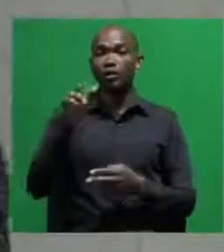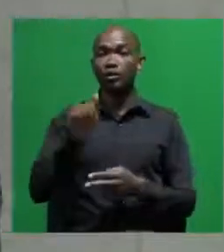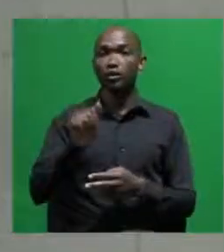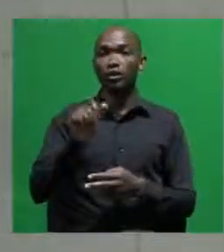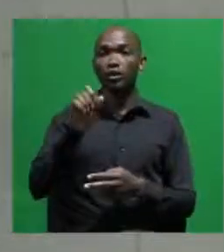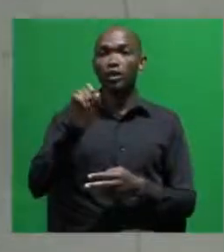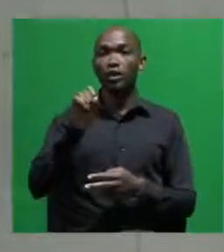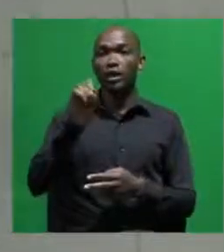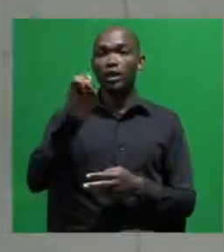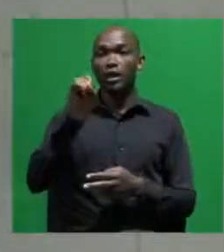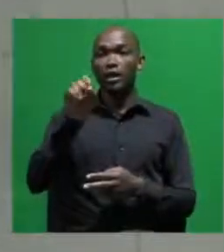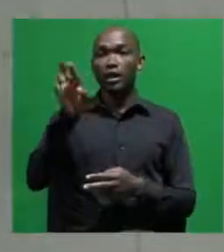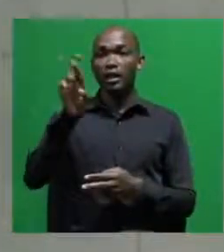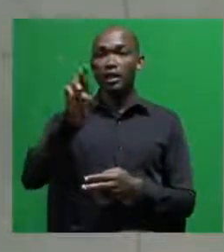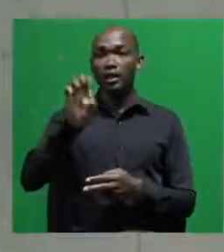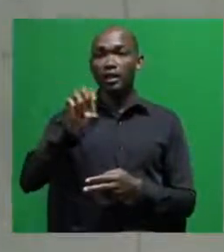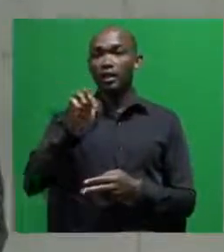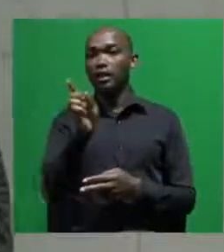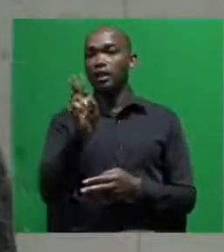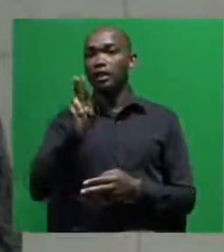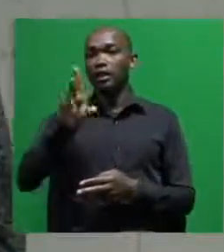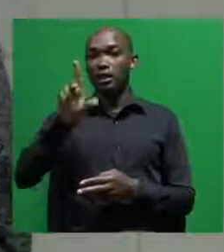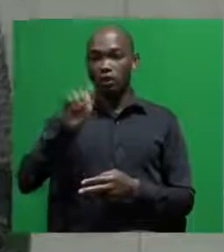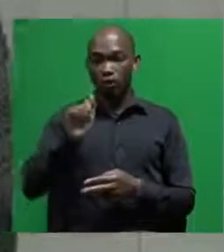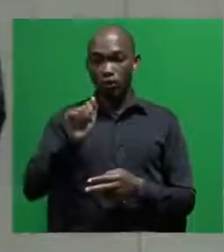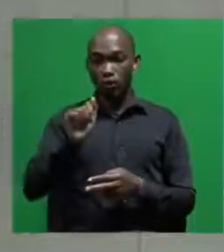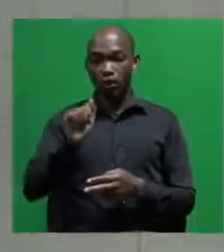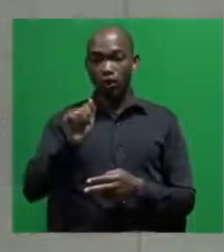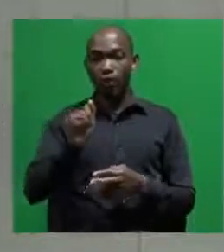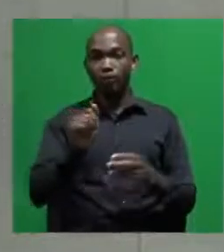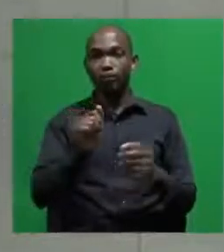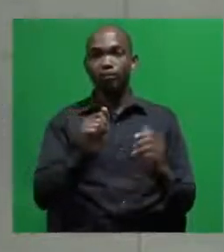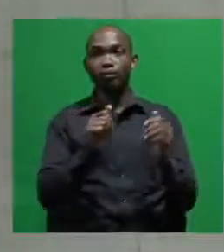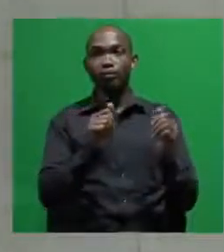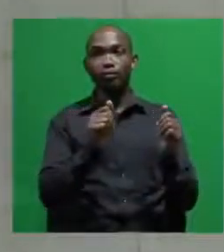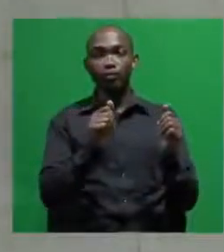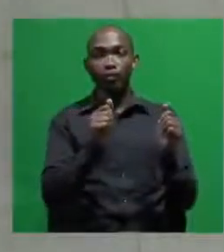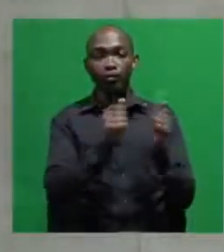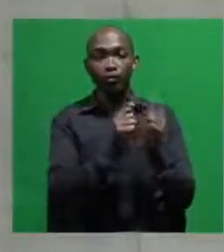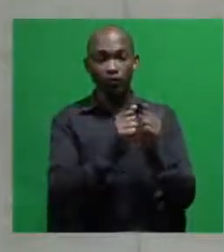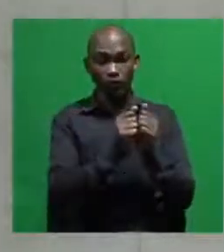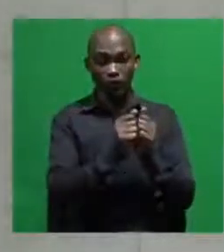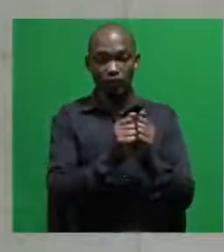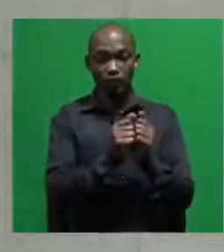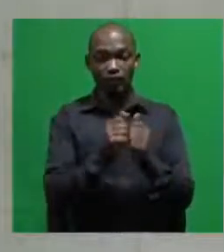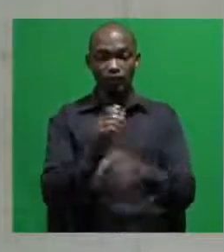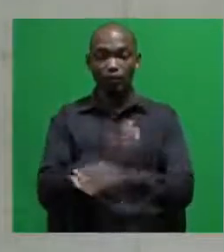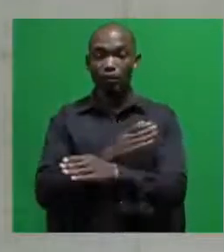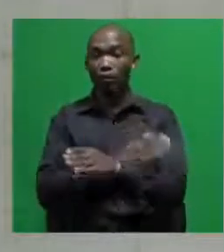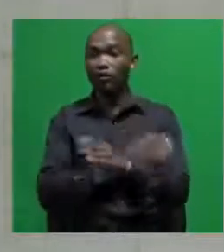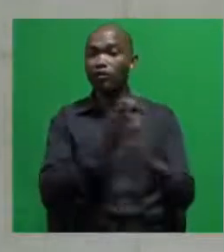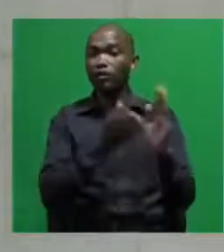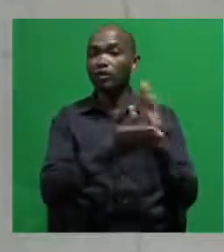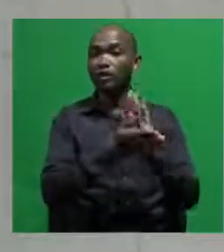irregular objects. So before starting, we have to know our